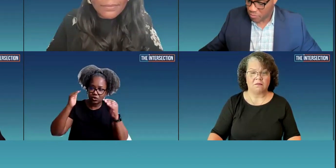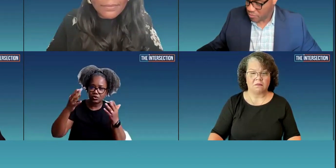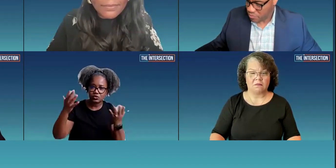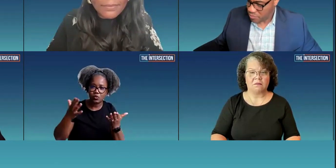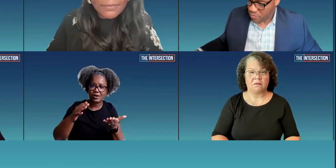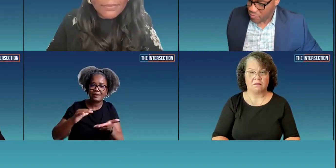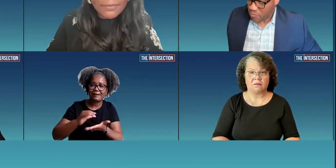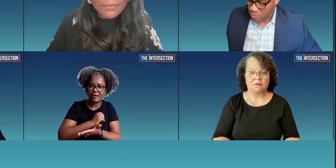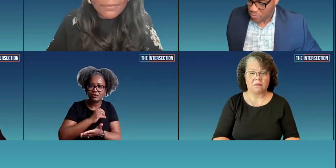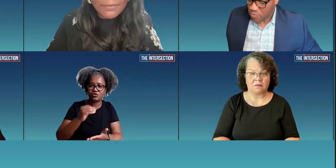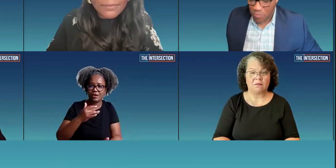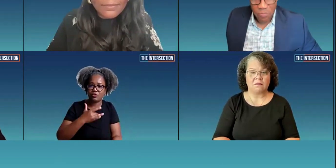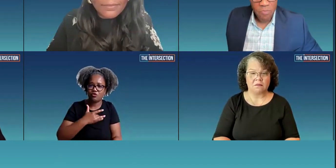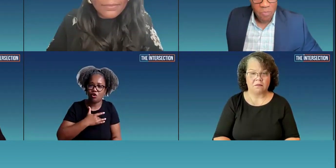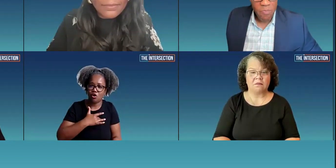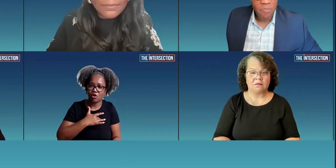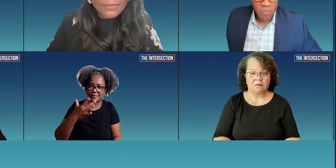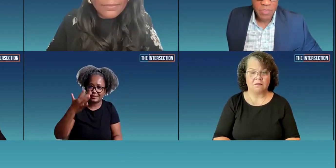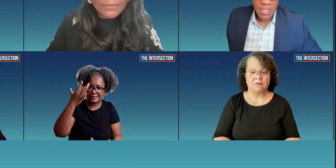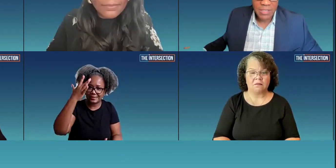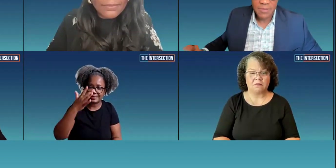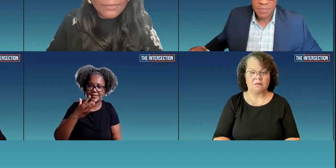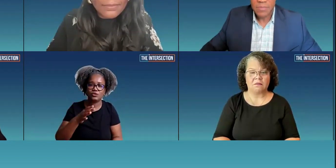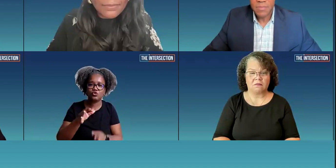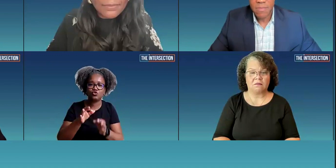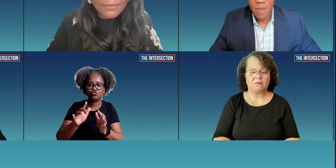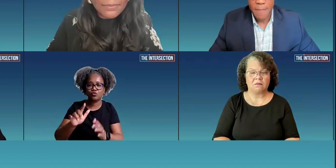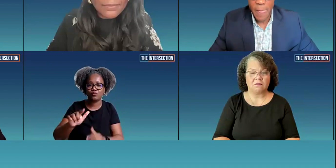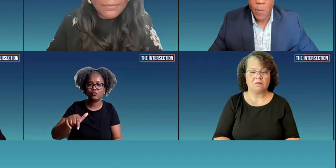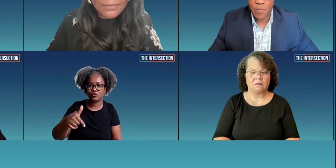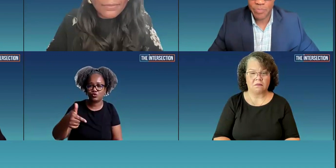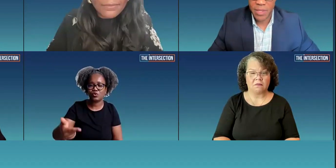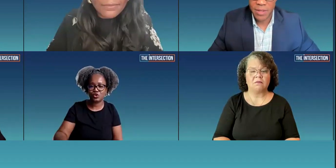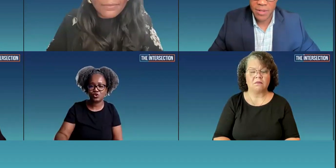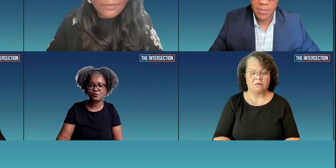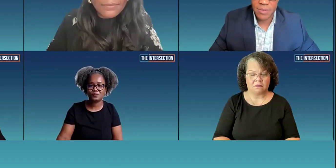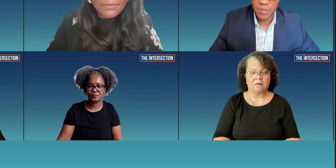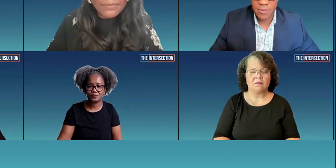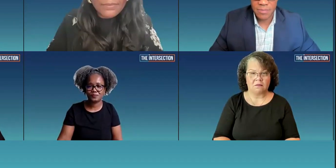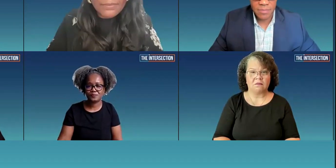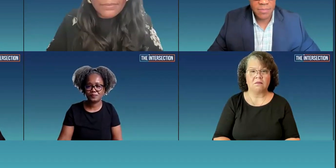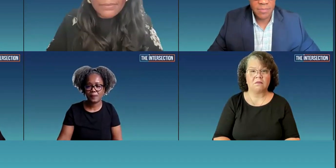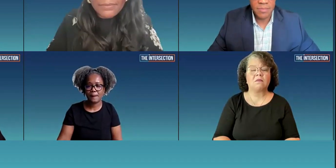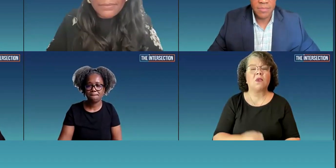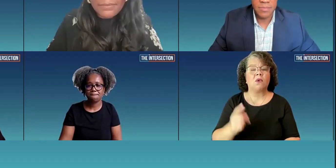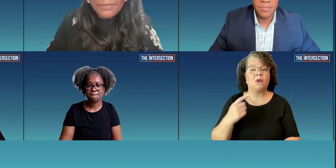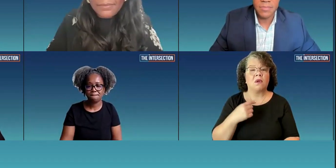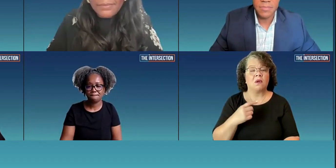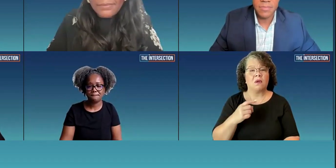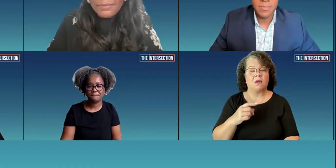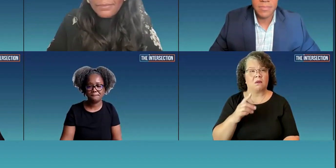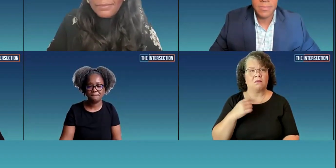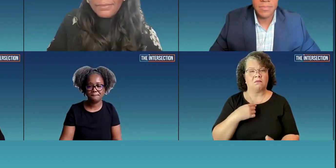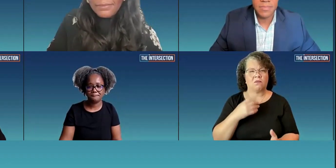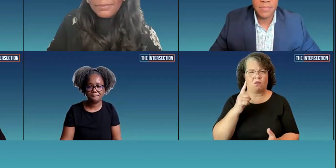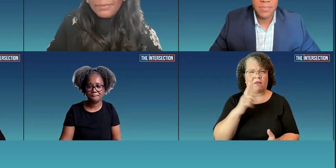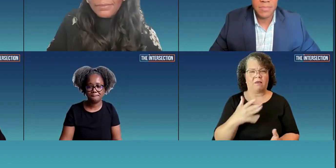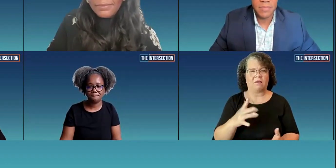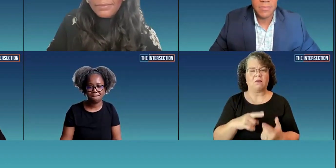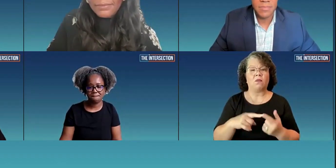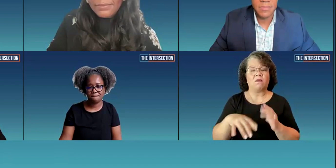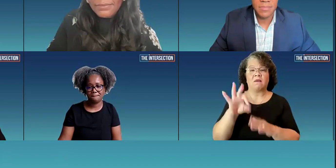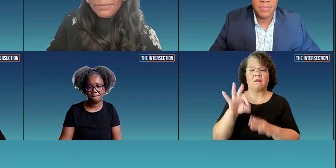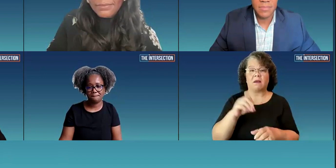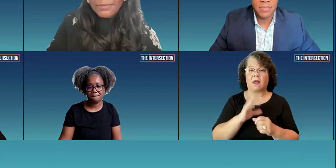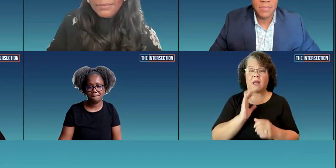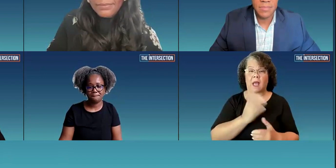cardiovascular disease. And we found in our work, in our intervention work, that